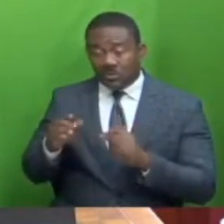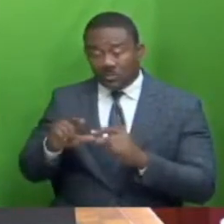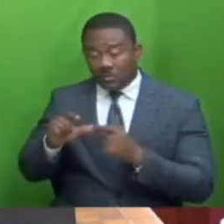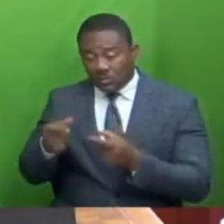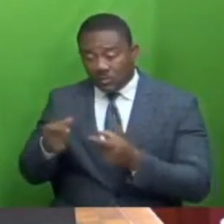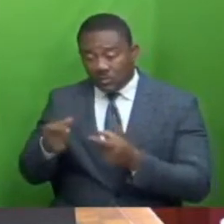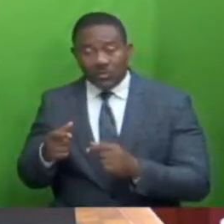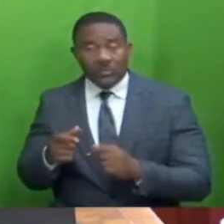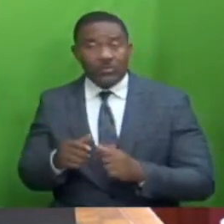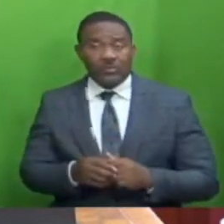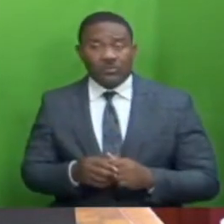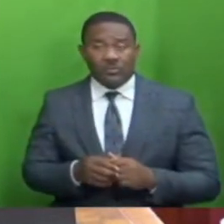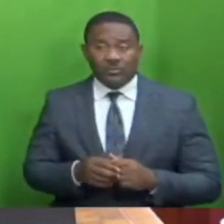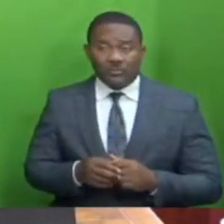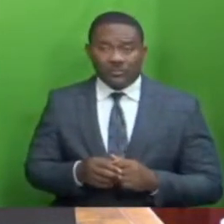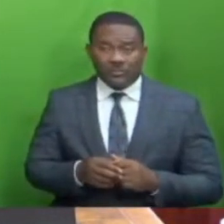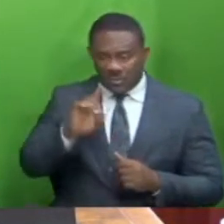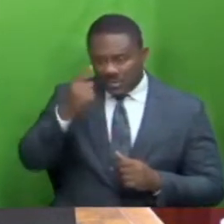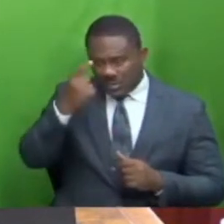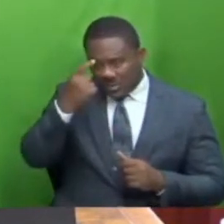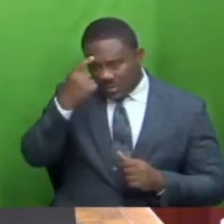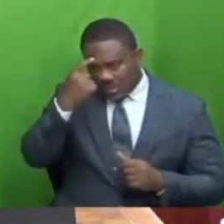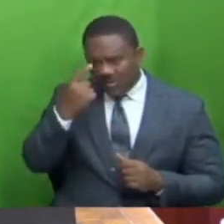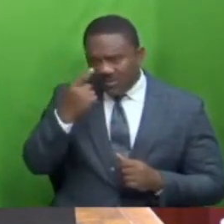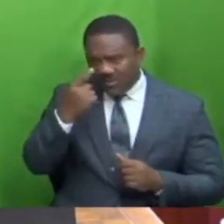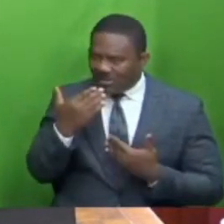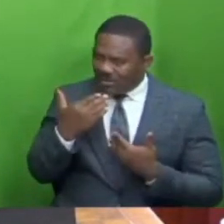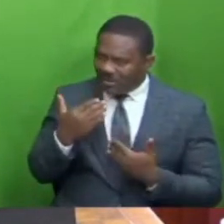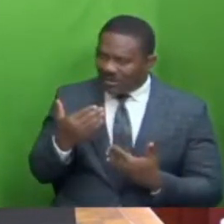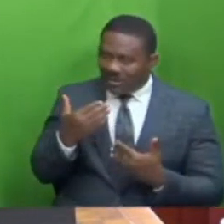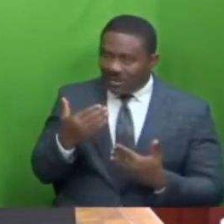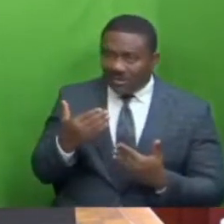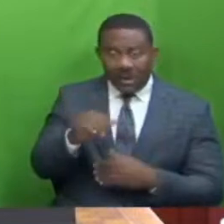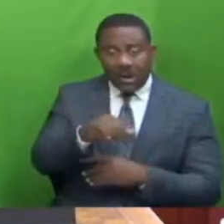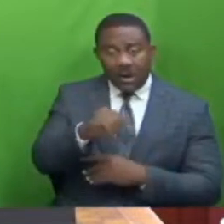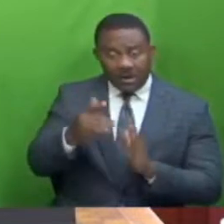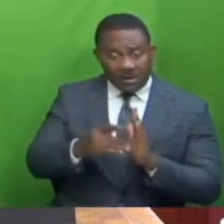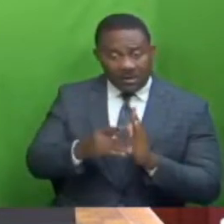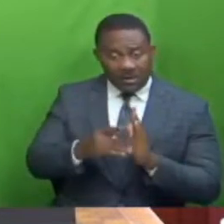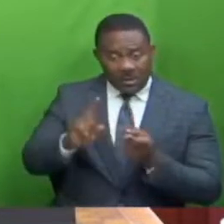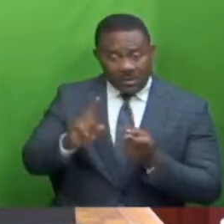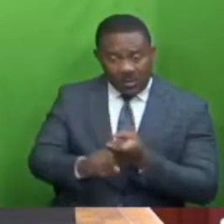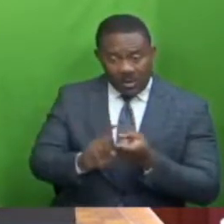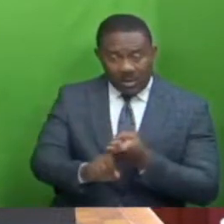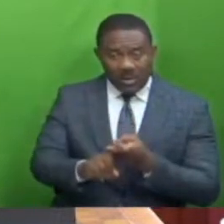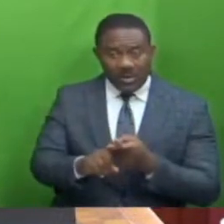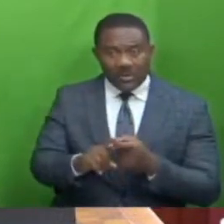Finance Corporation. Government appreciates our other development partners,